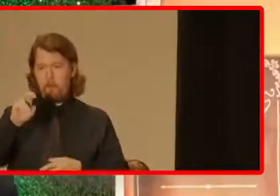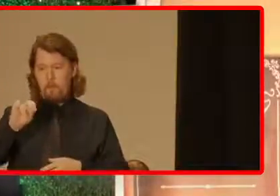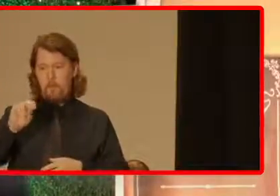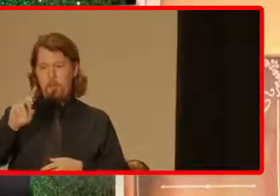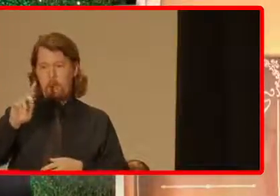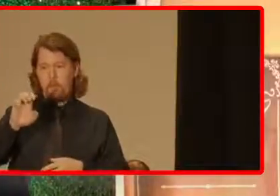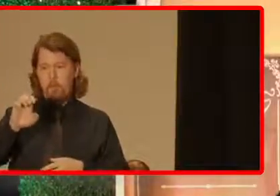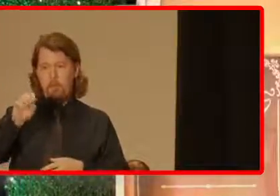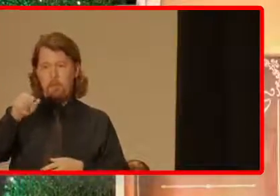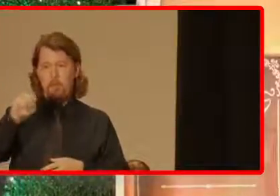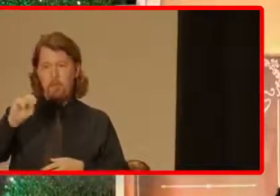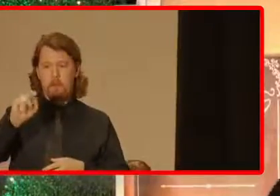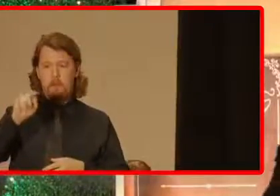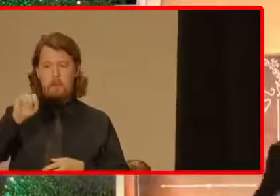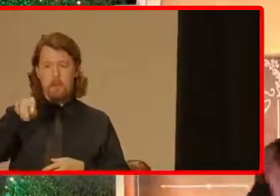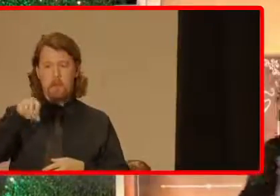DeSantis.